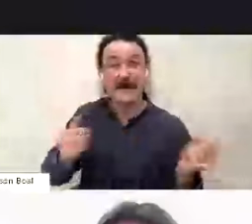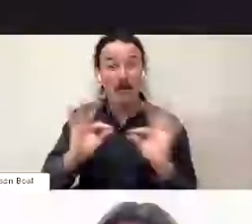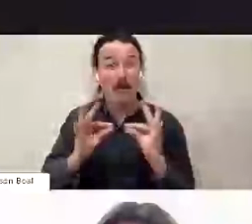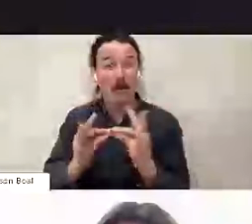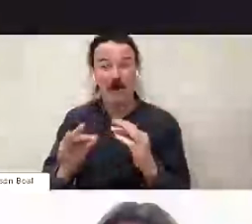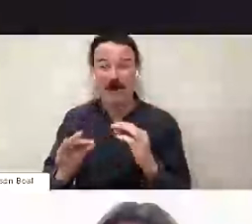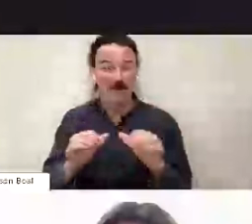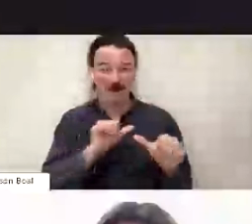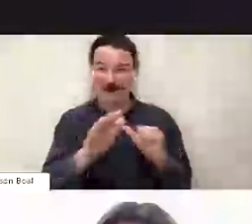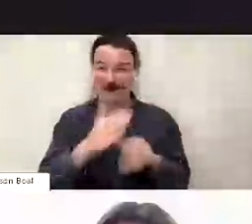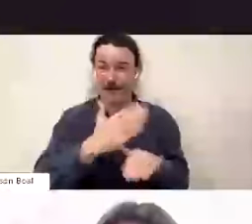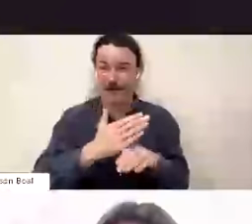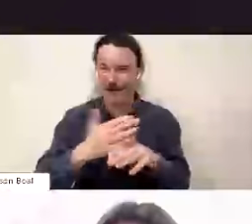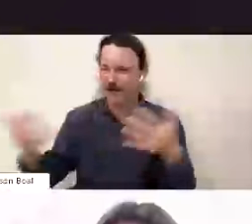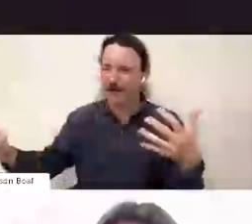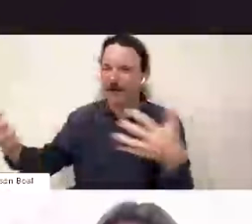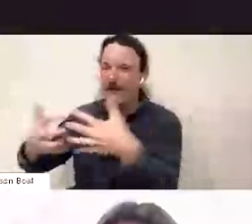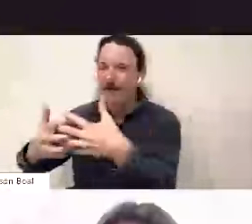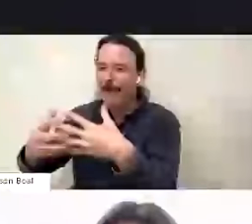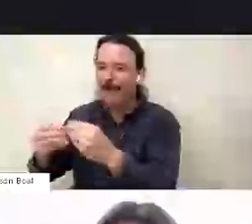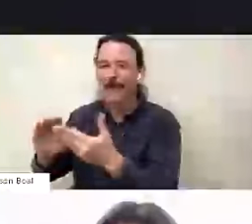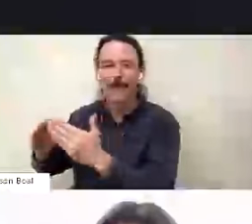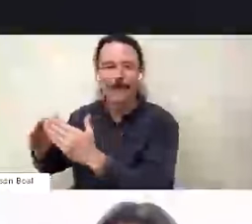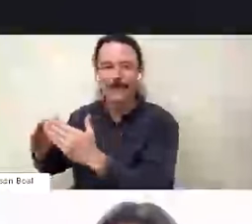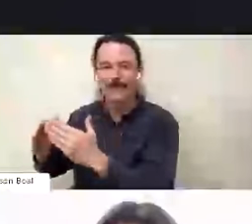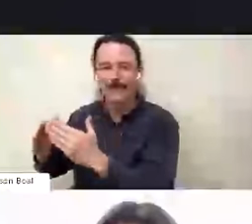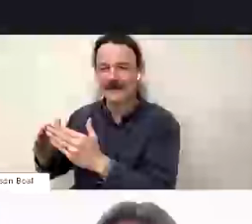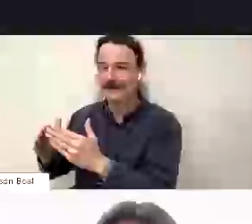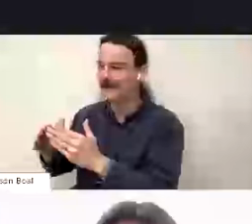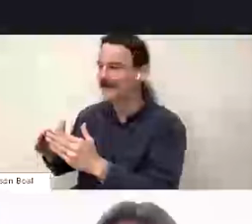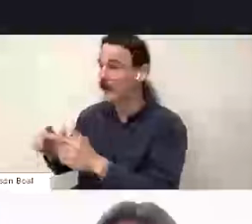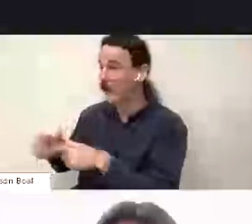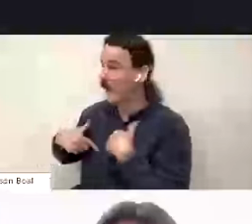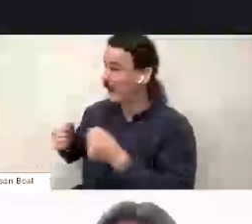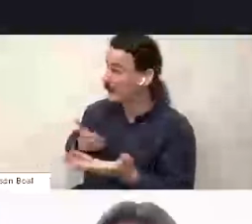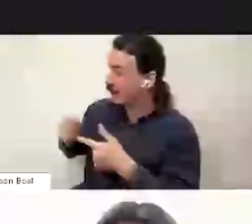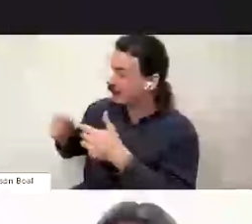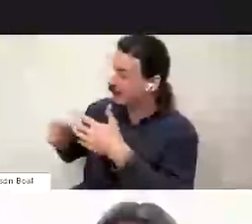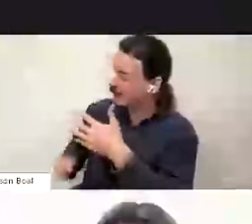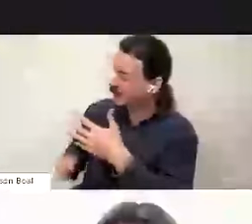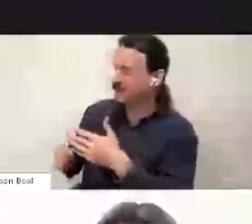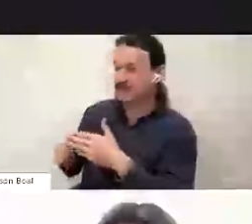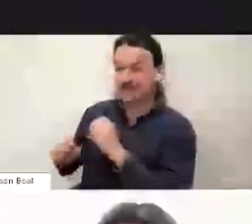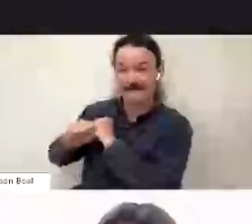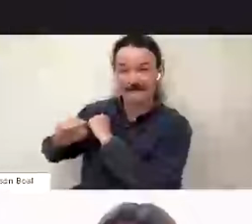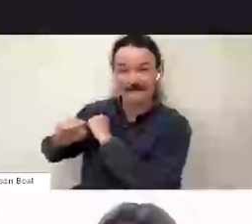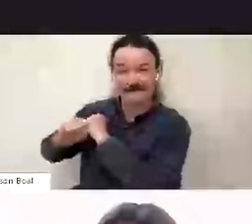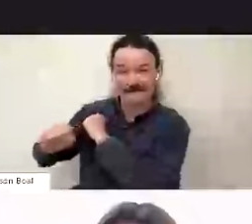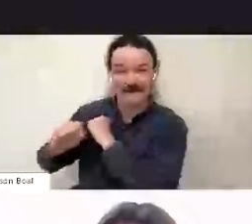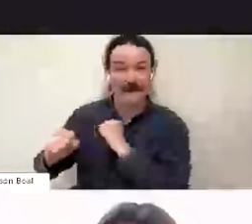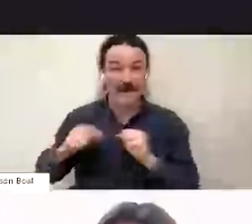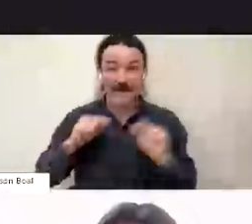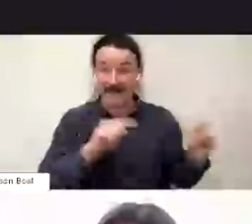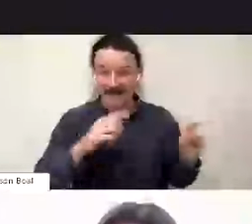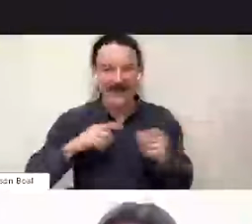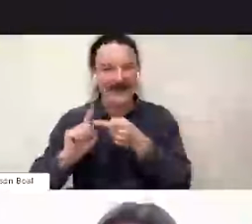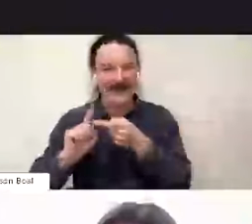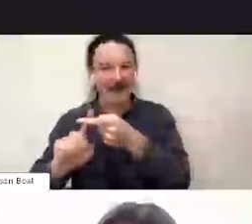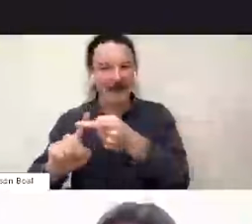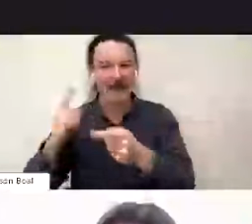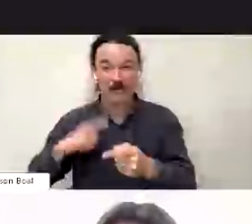want to acknowledge that. And we need to keep doing it because the needs are so great. But I'm sort